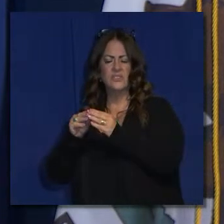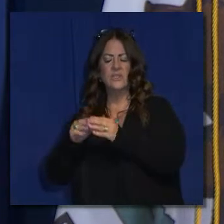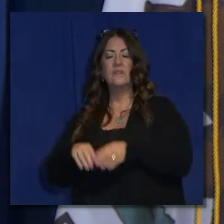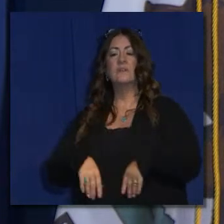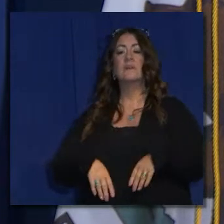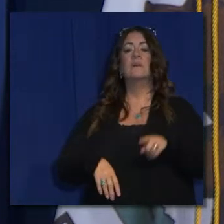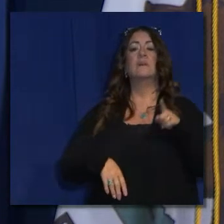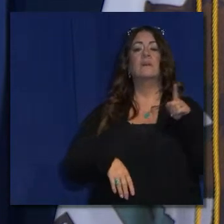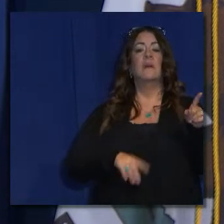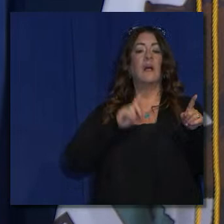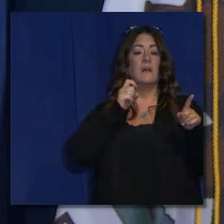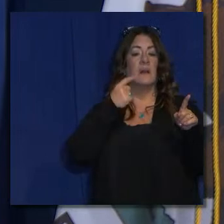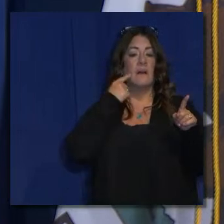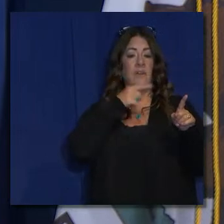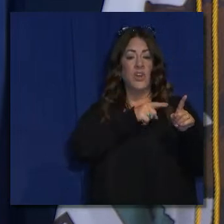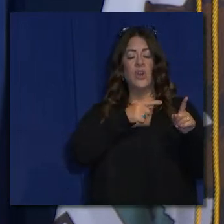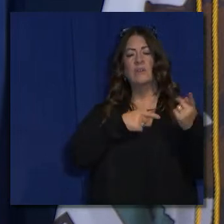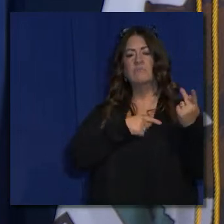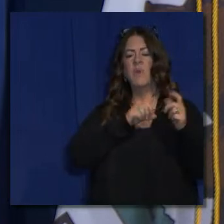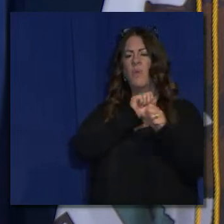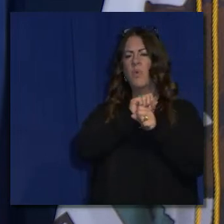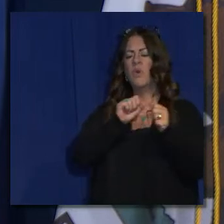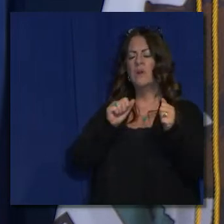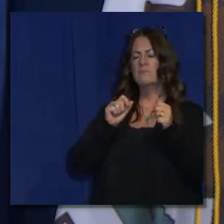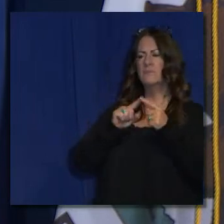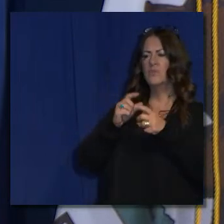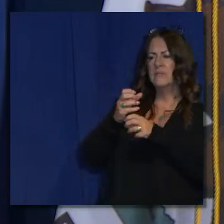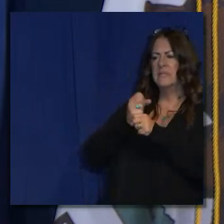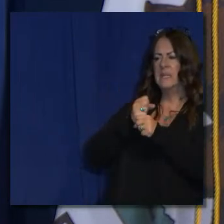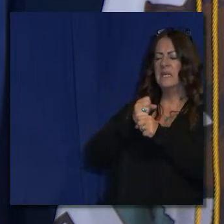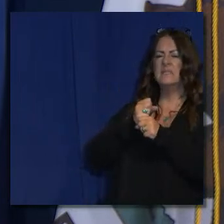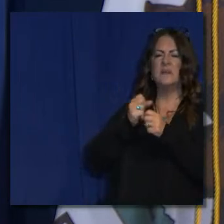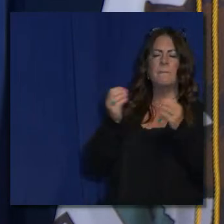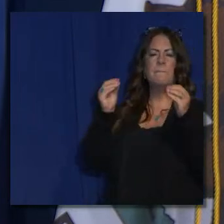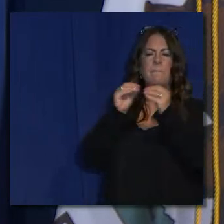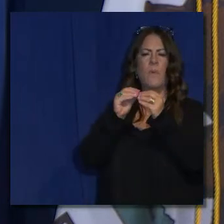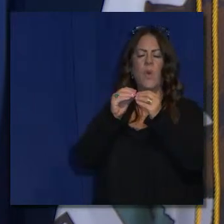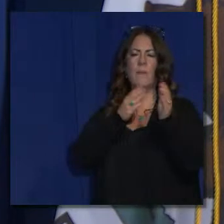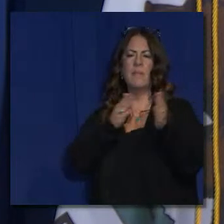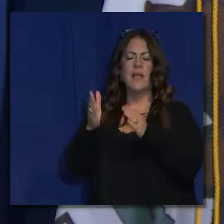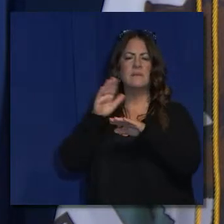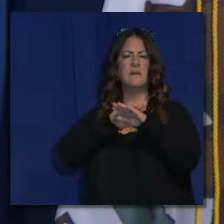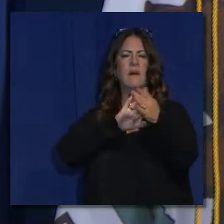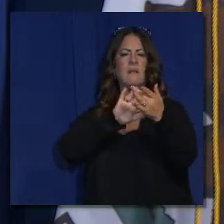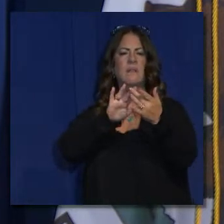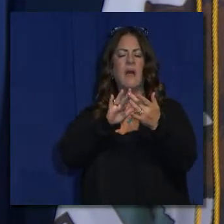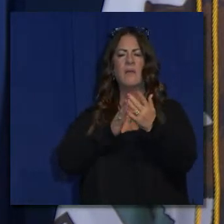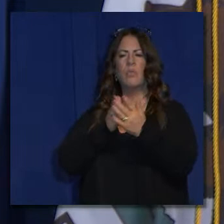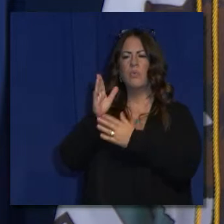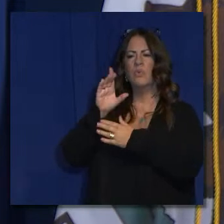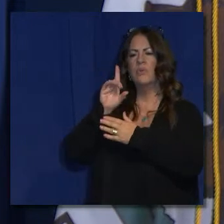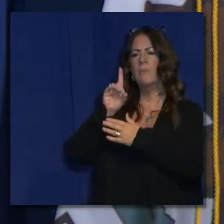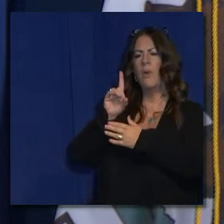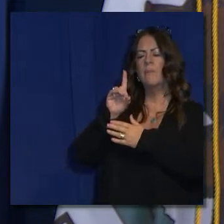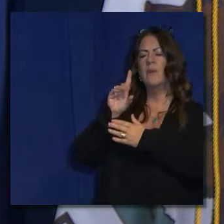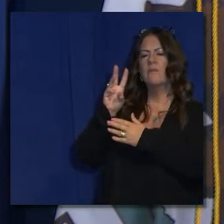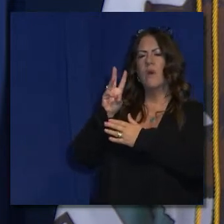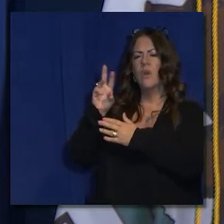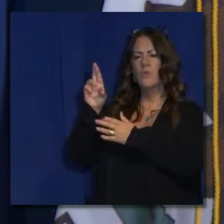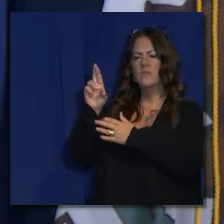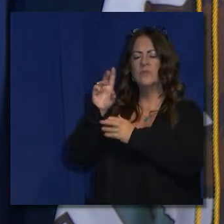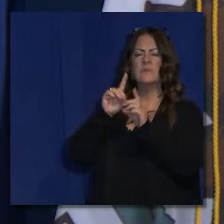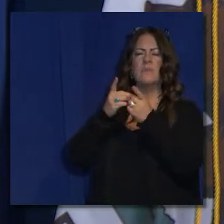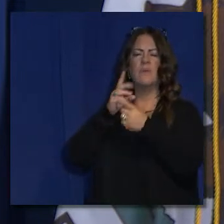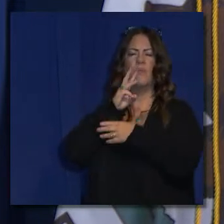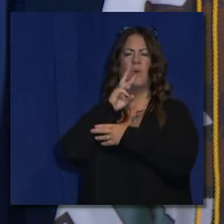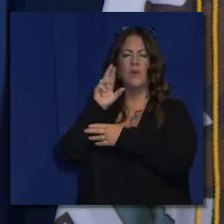governor, we worked to get some peaker plants online through the Department of Water Resources. So we